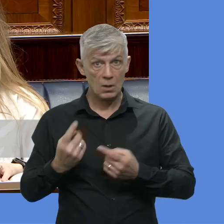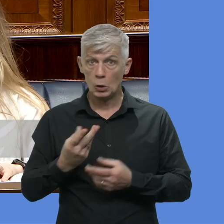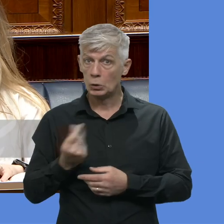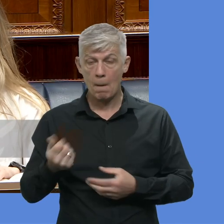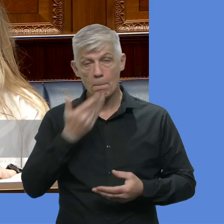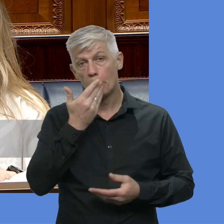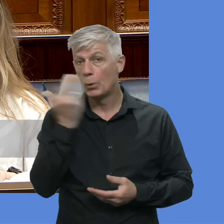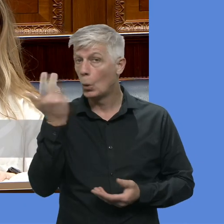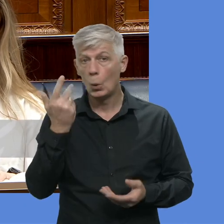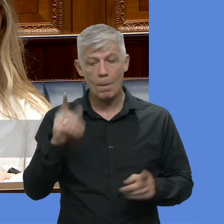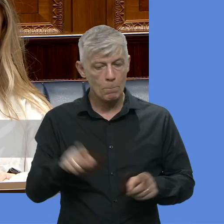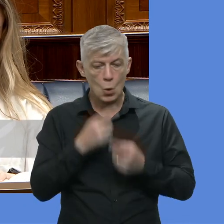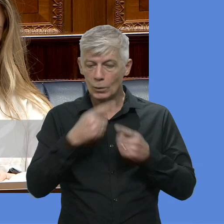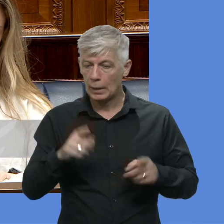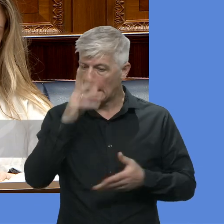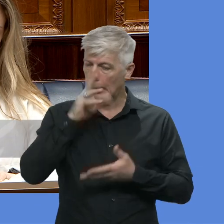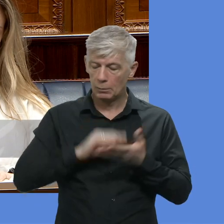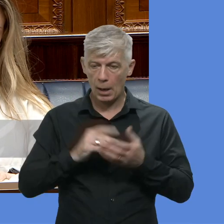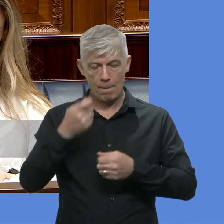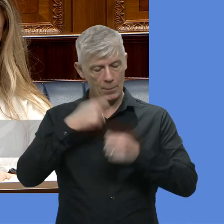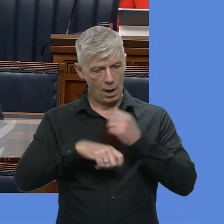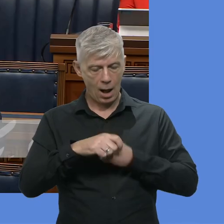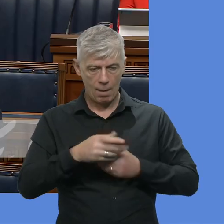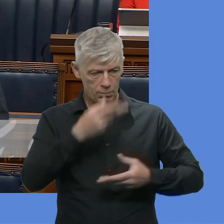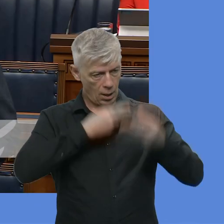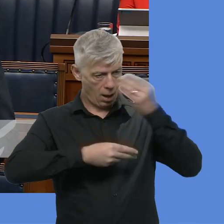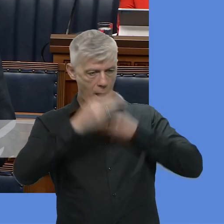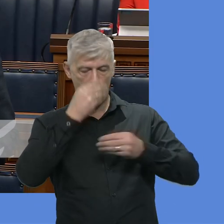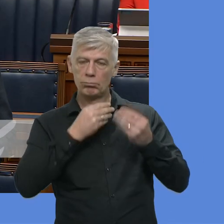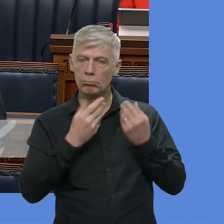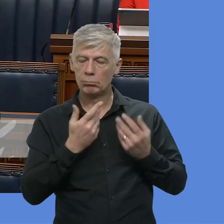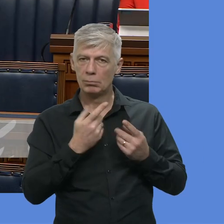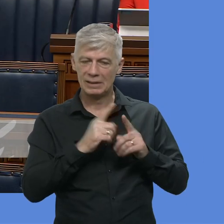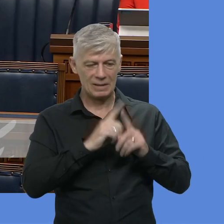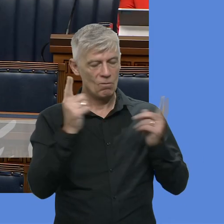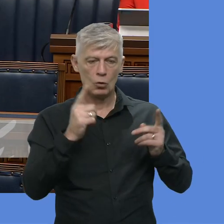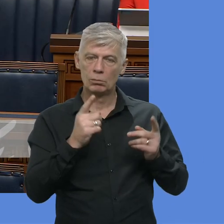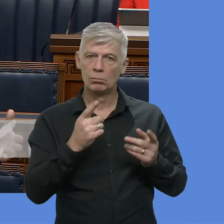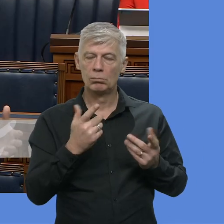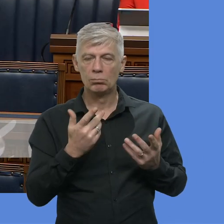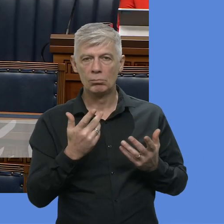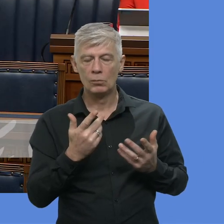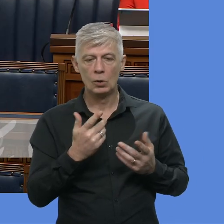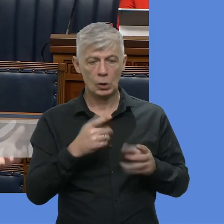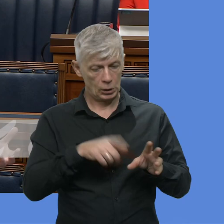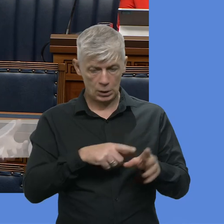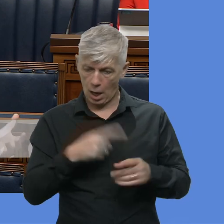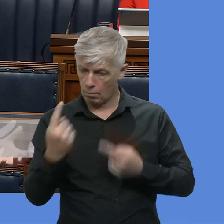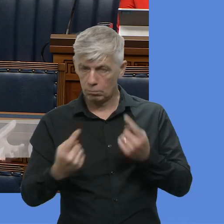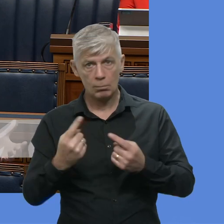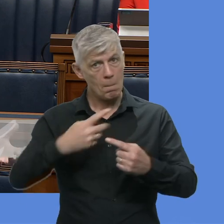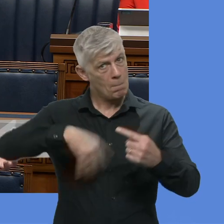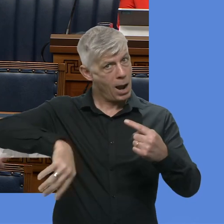musical experience, and they can become proficient. I think you also find that these young people and others come from all sorts